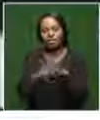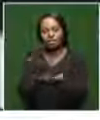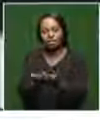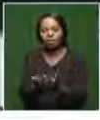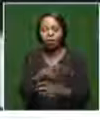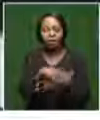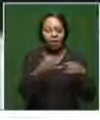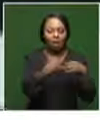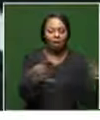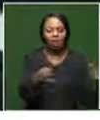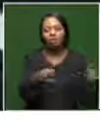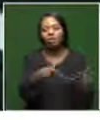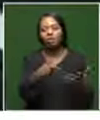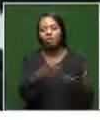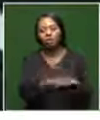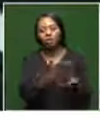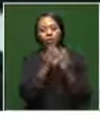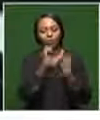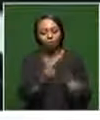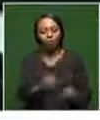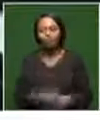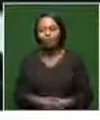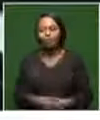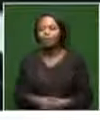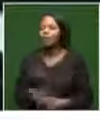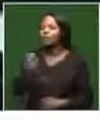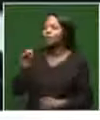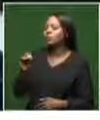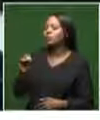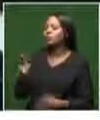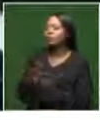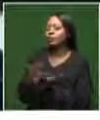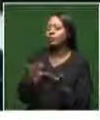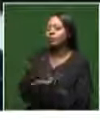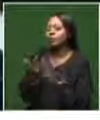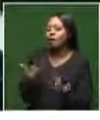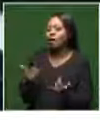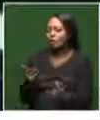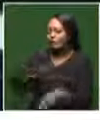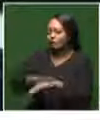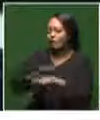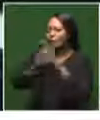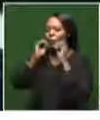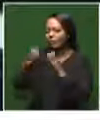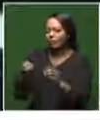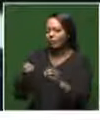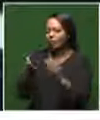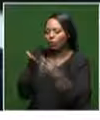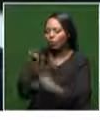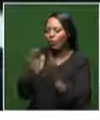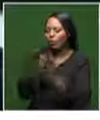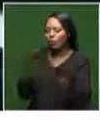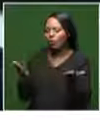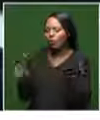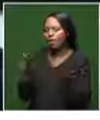words. Okay, so for those who might not have the time to go through the book, is there perhaps future plans of